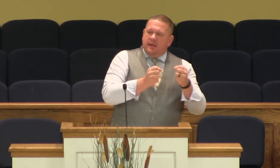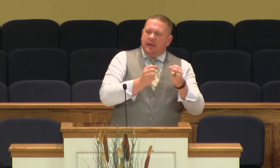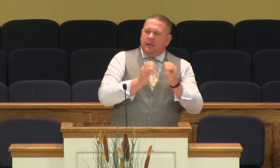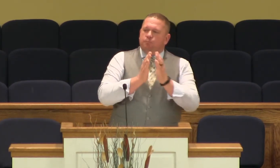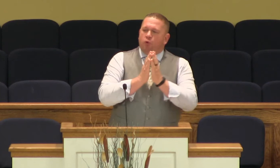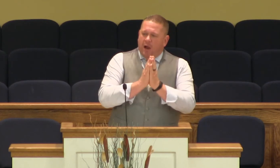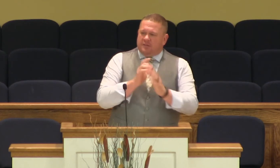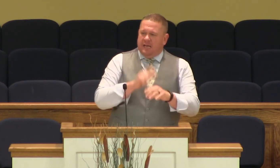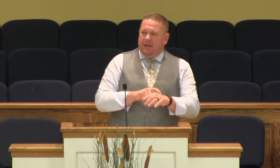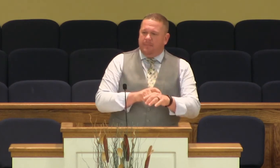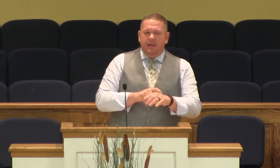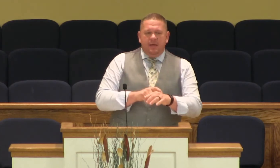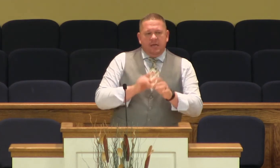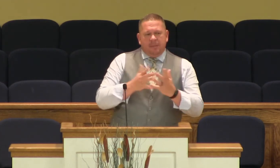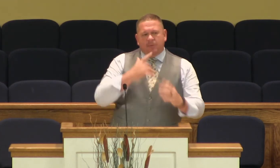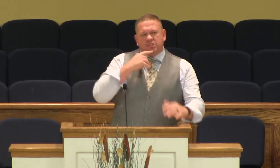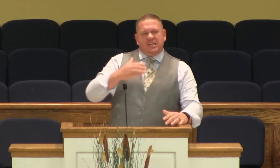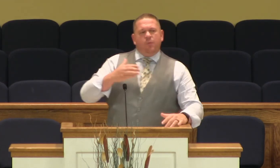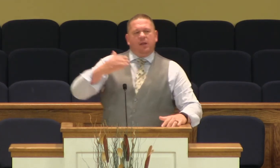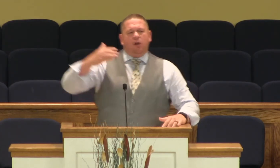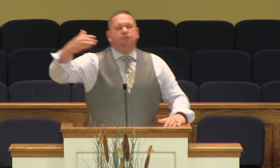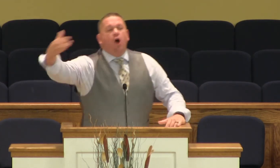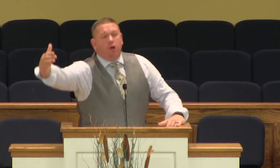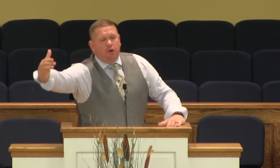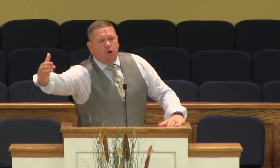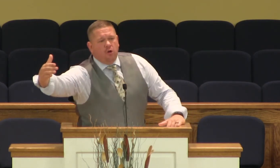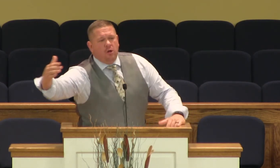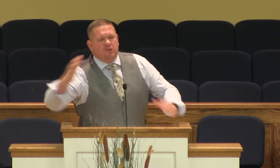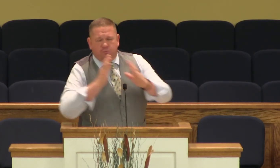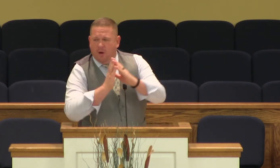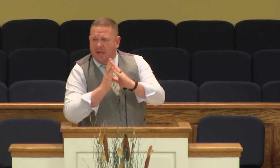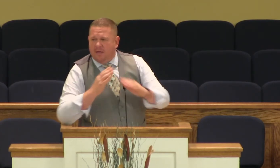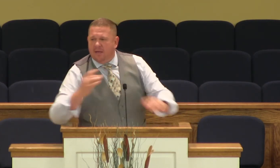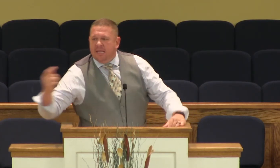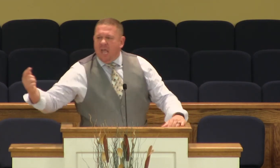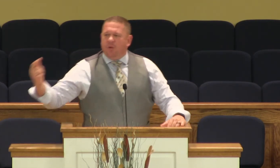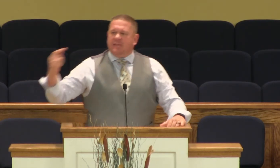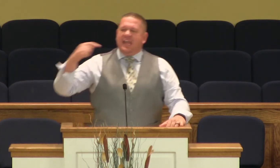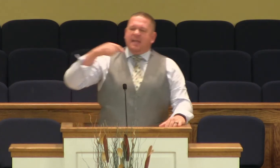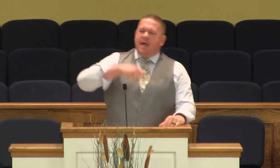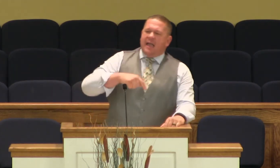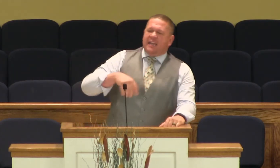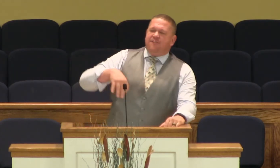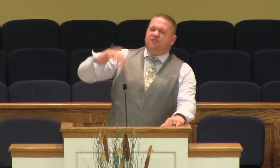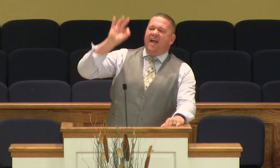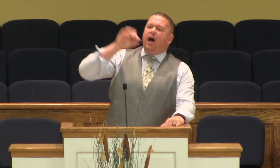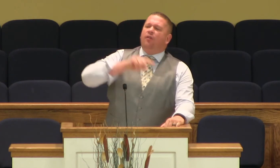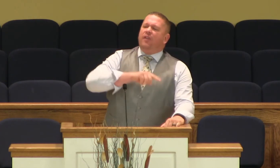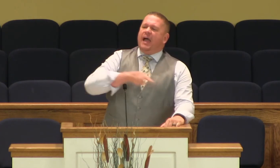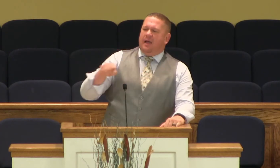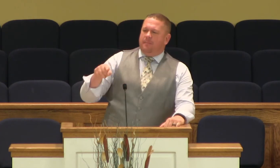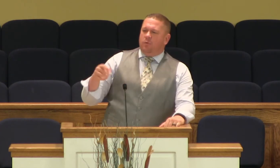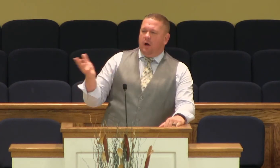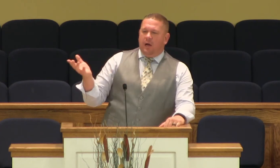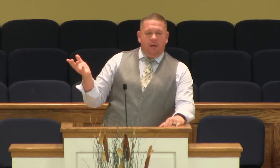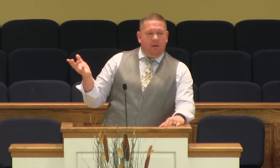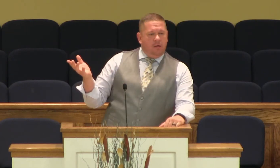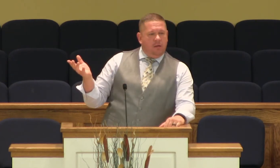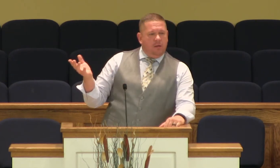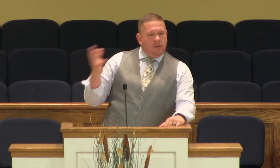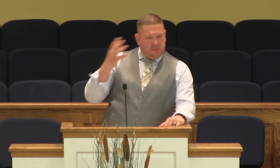aside, prayer time, the Bible says he went a little further to pray. And when he came back, he found them,